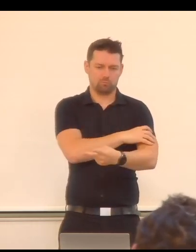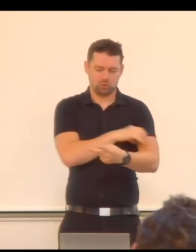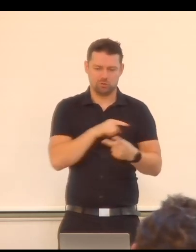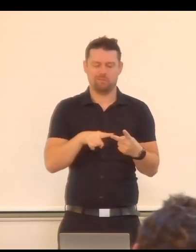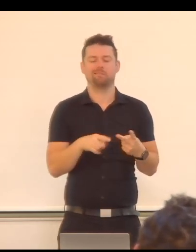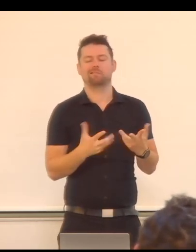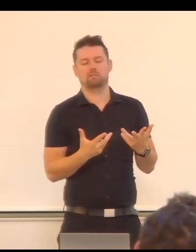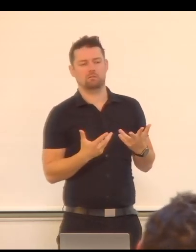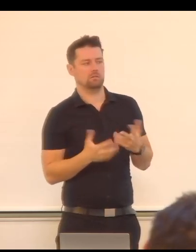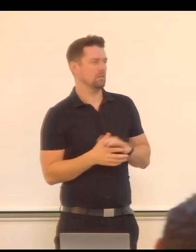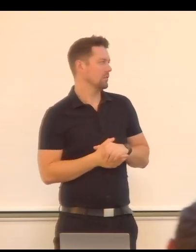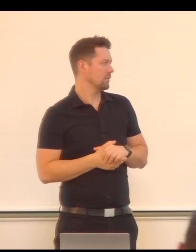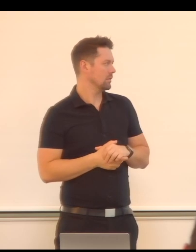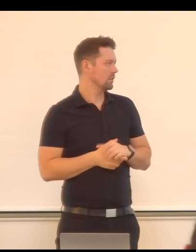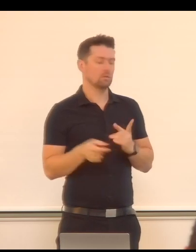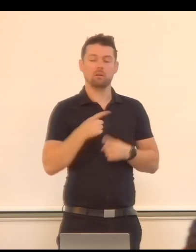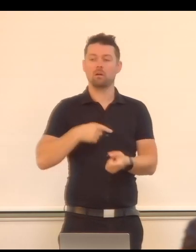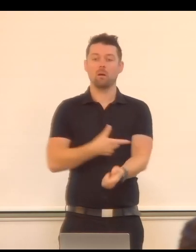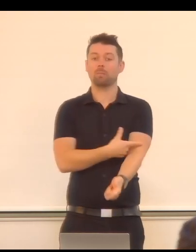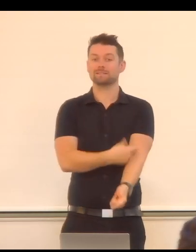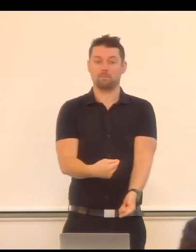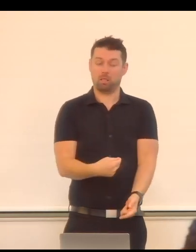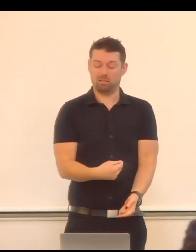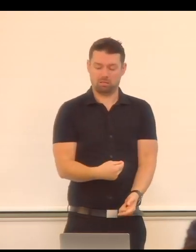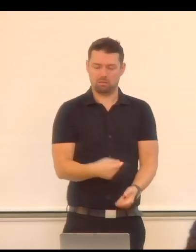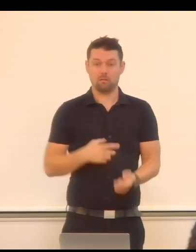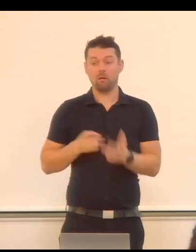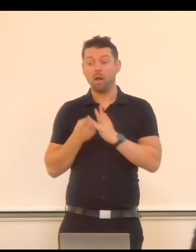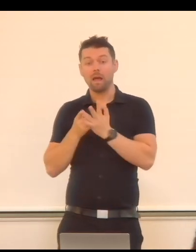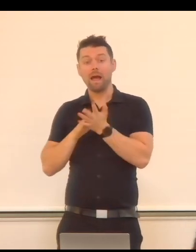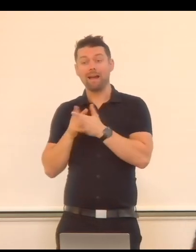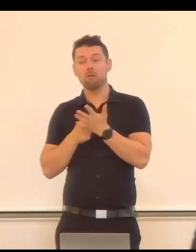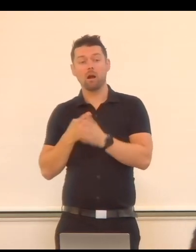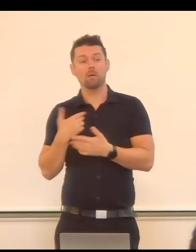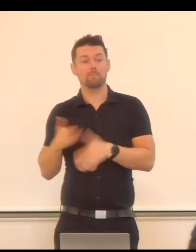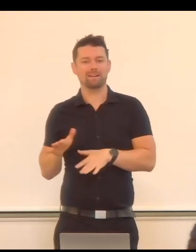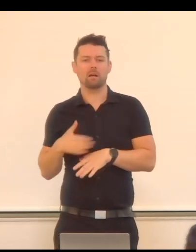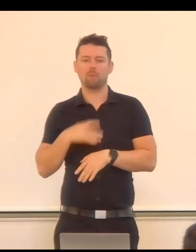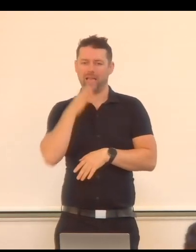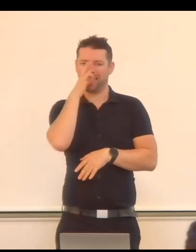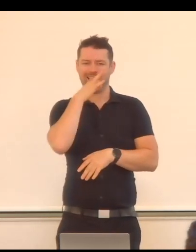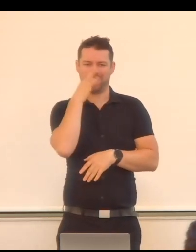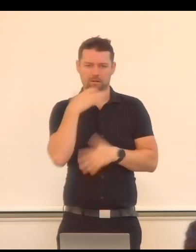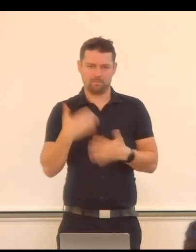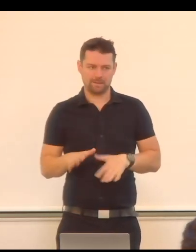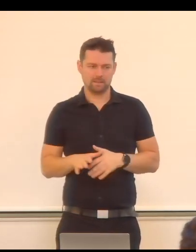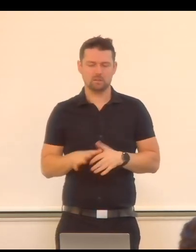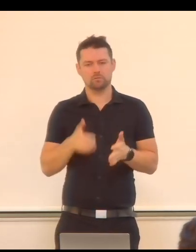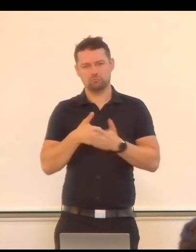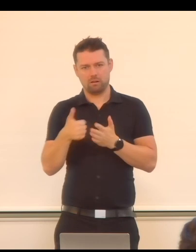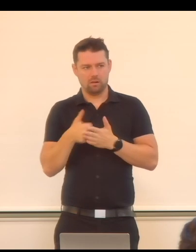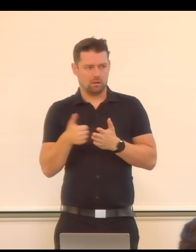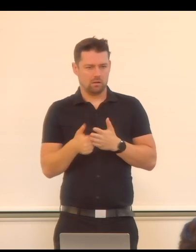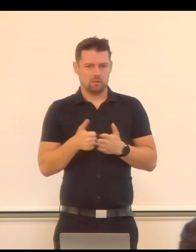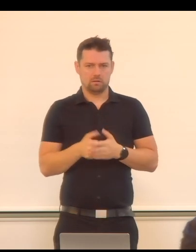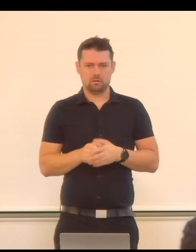also, we didn't do blood samples, other missions have at HERA. We did saliva samples. We had to take those regularly,